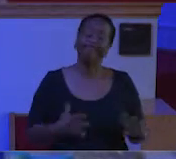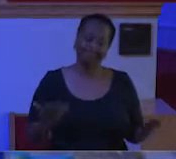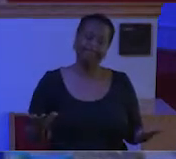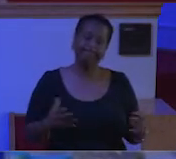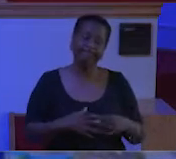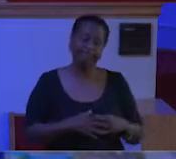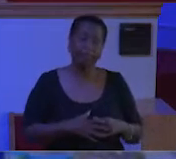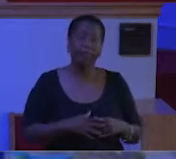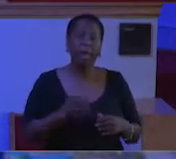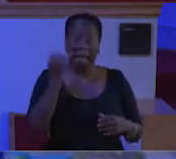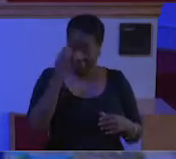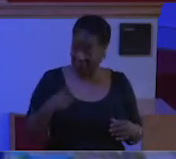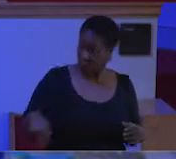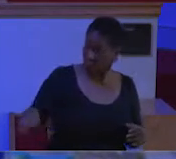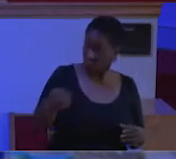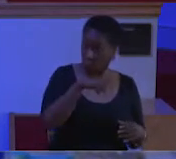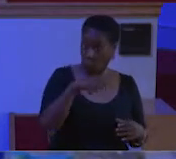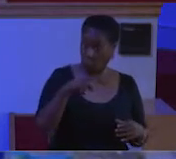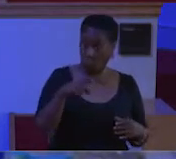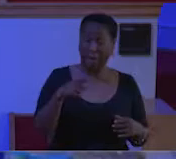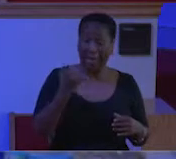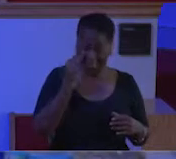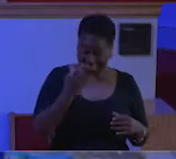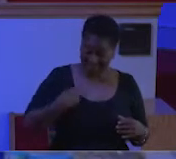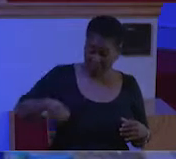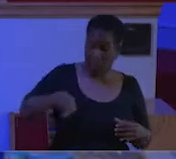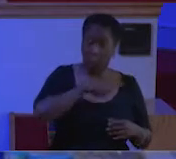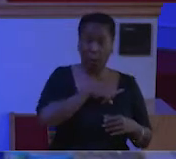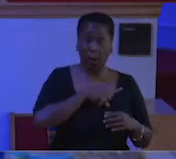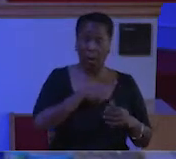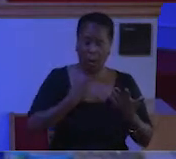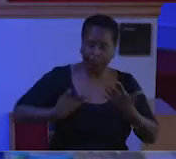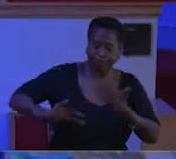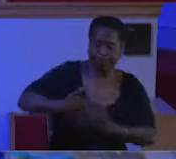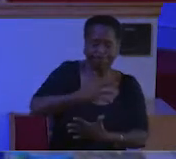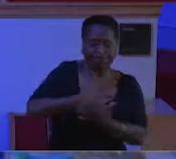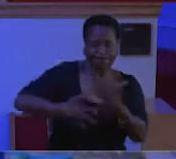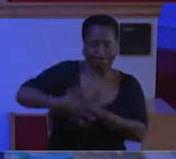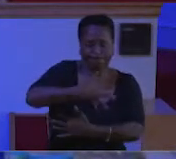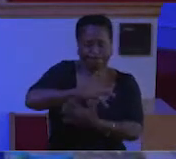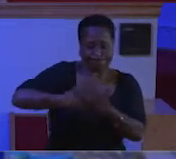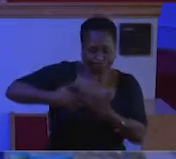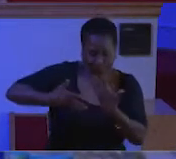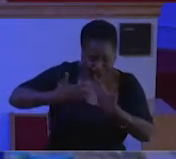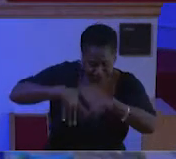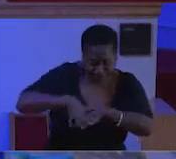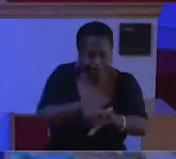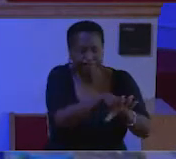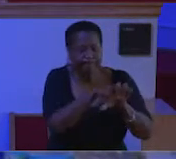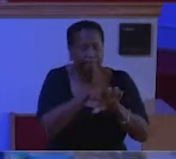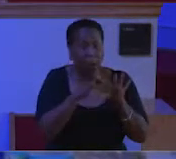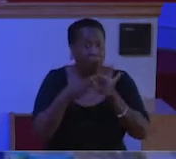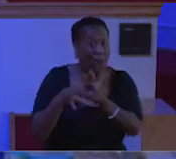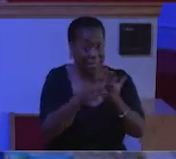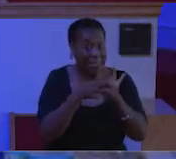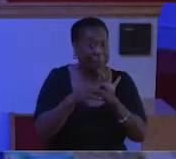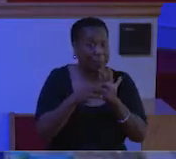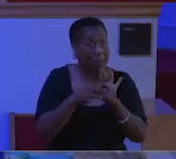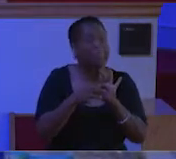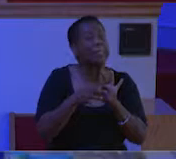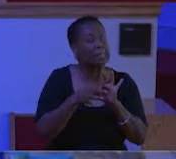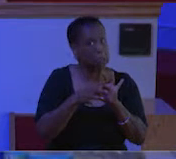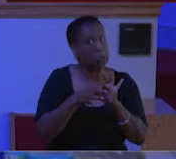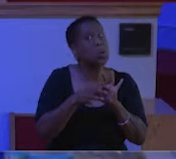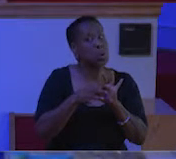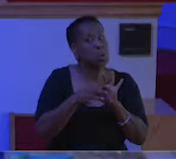are going to be netted together in relationships of any kind, you had better